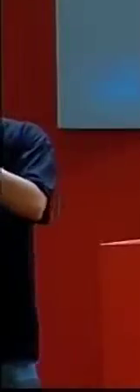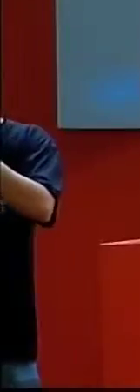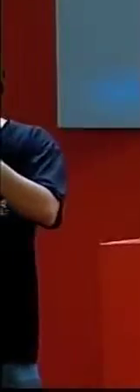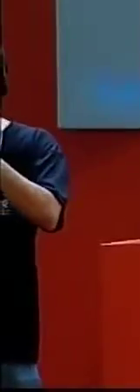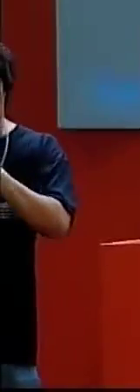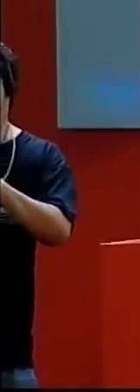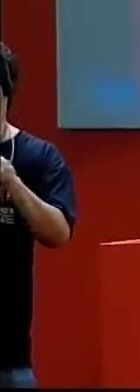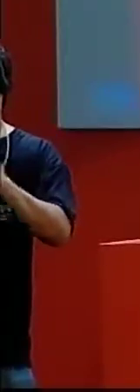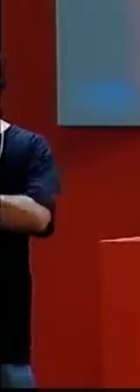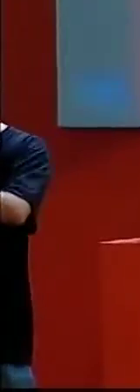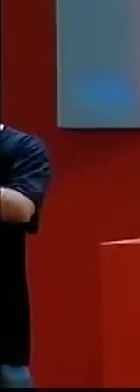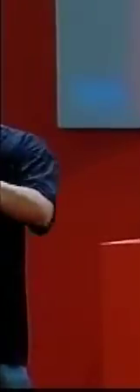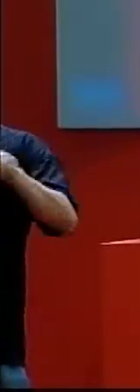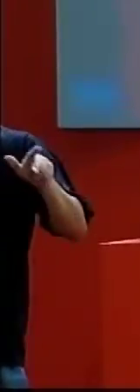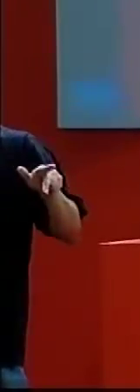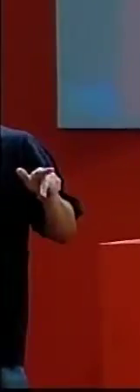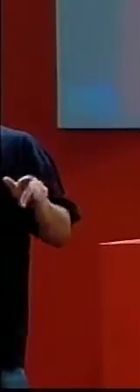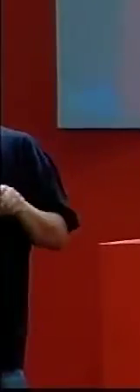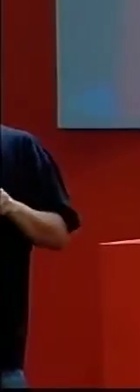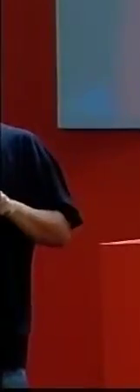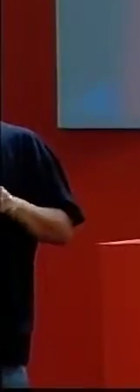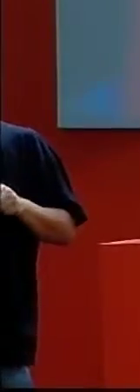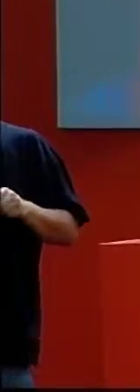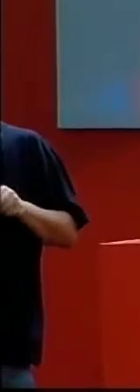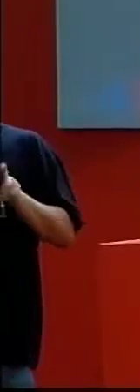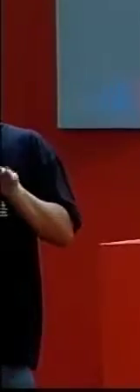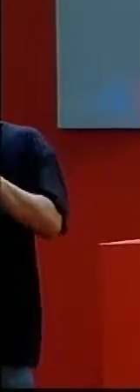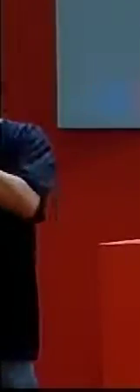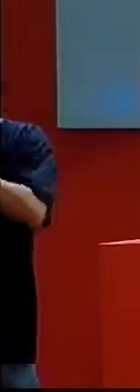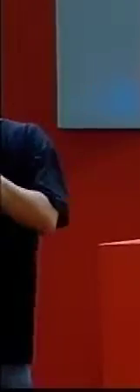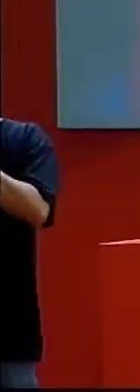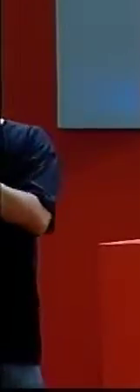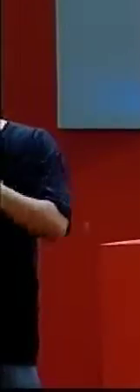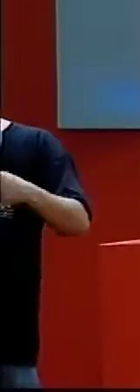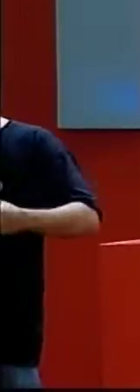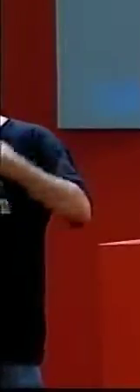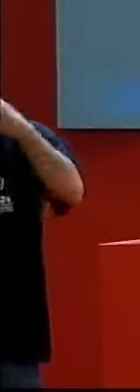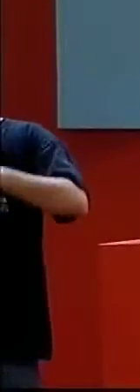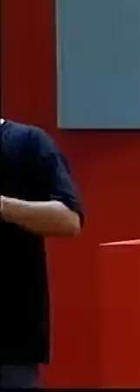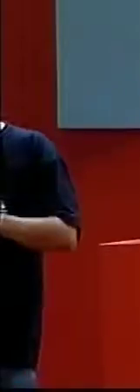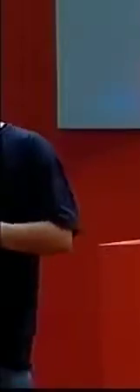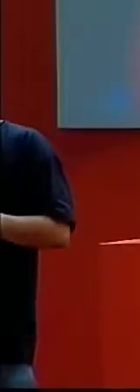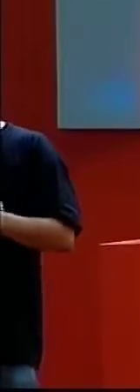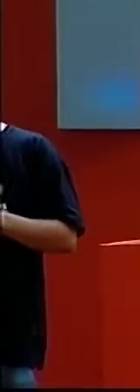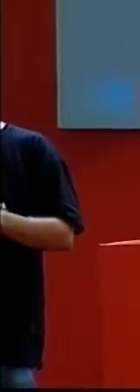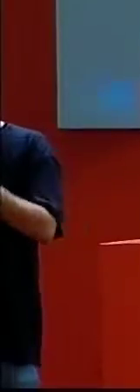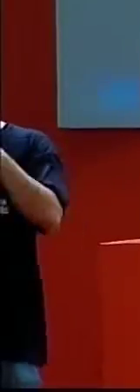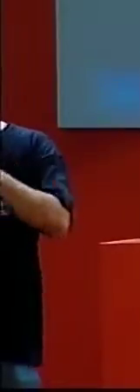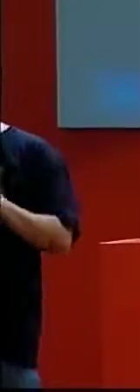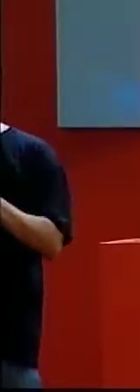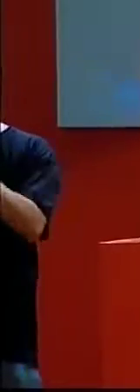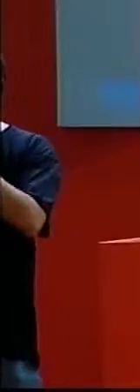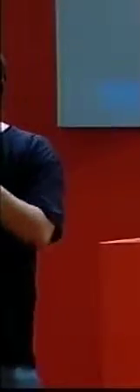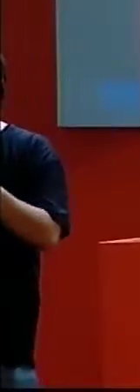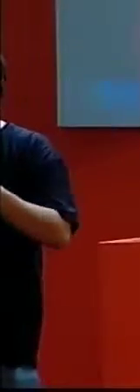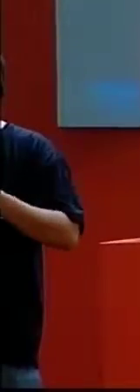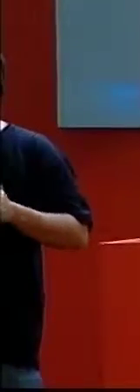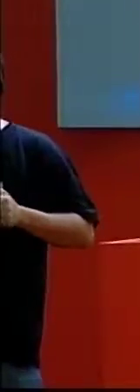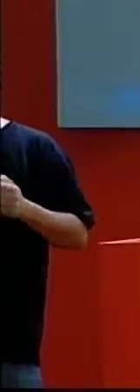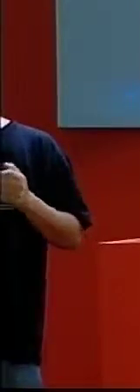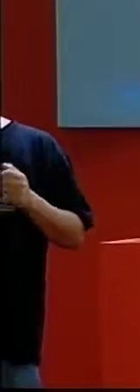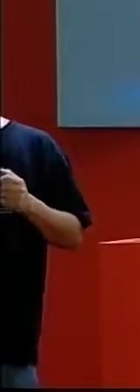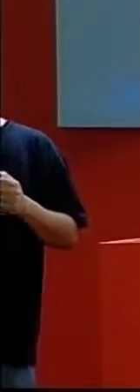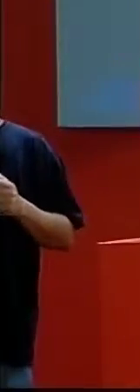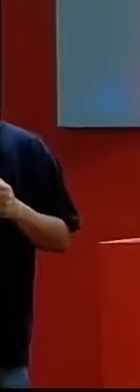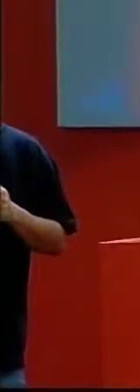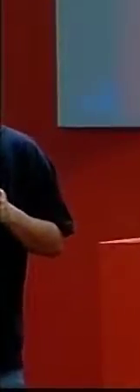inequalities, which is based on an endless destruction of the planet's resources and of communities. So I think it's